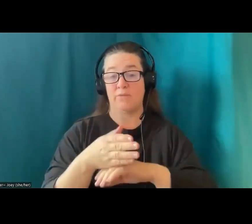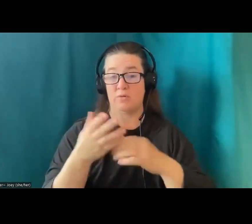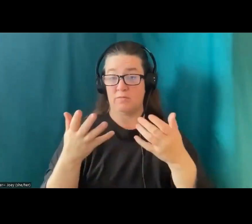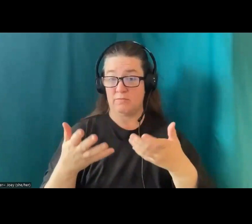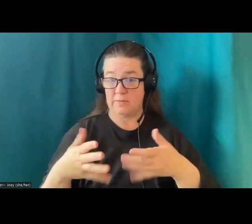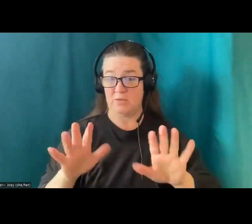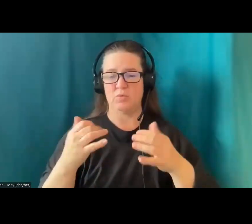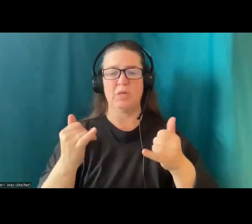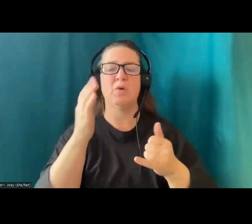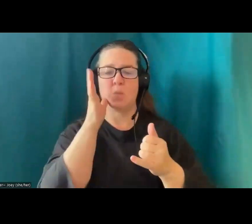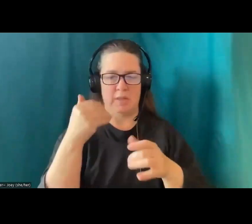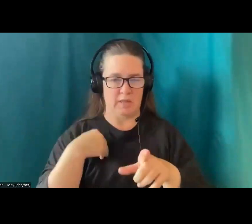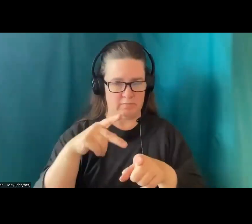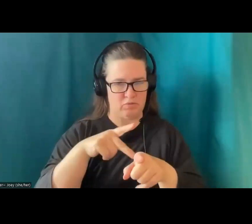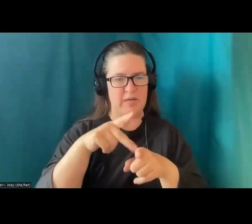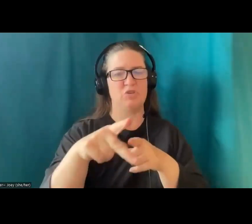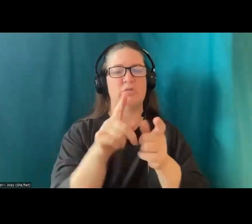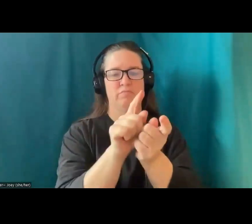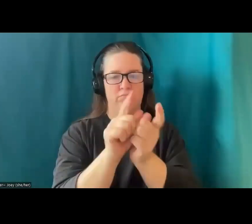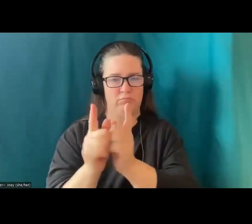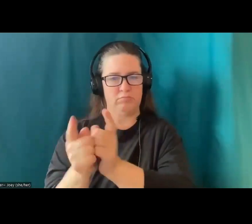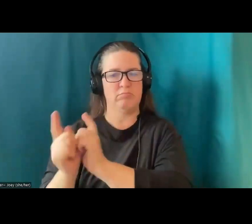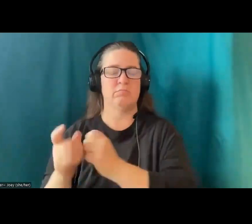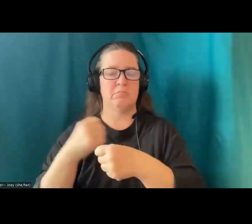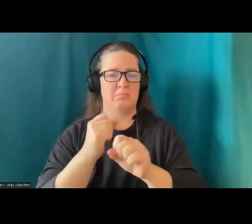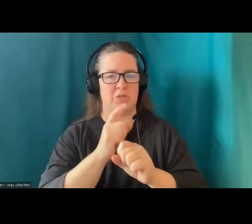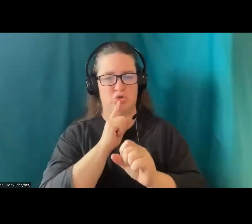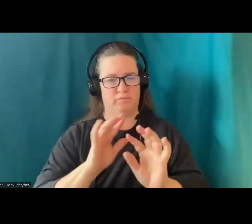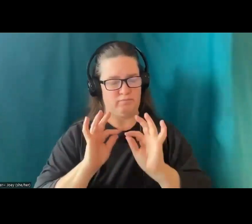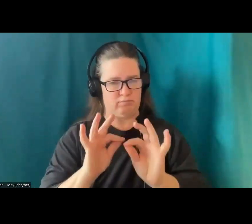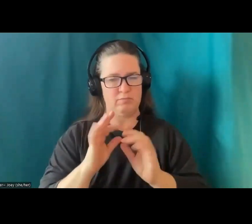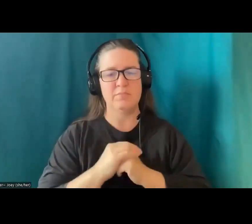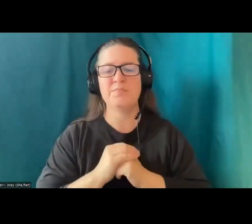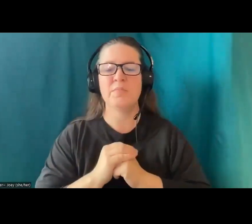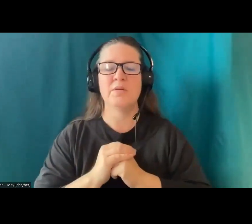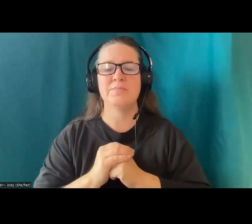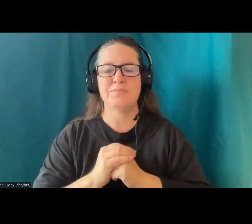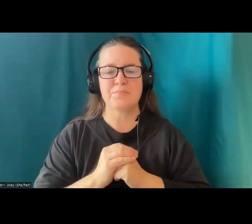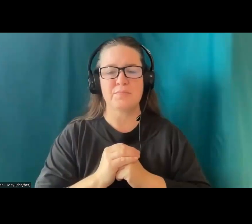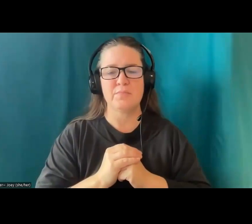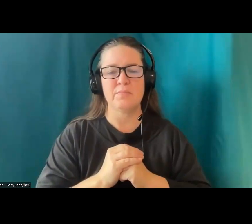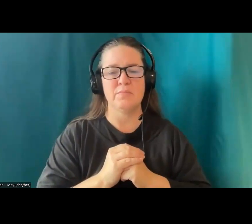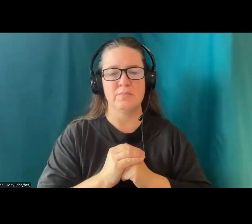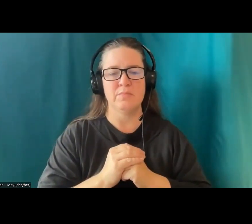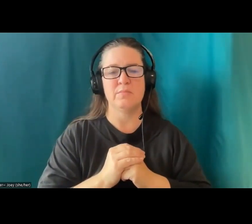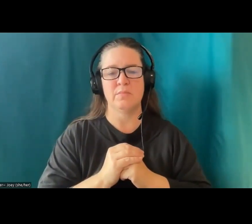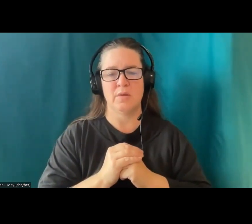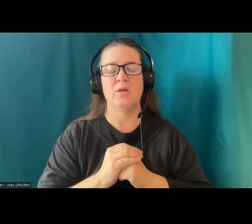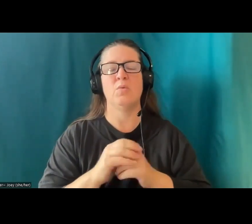our speakers to visually describe themselves the first time they speak, as I did at the top of the program, and to identify themselves by name when